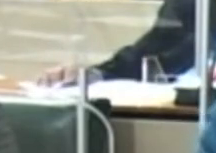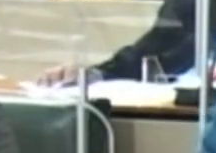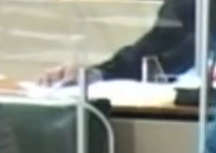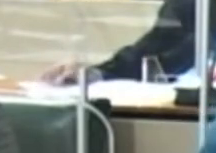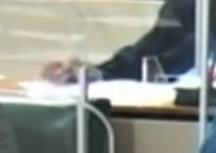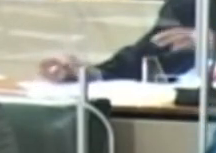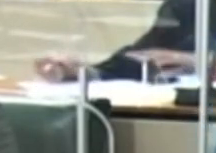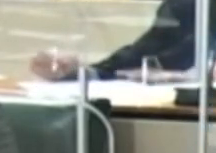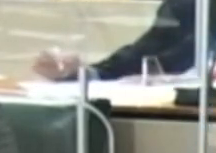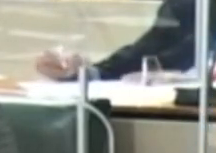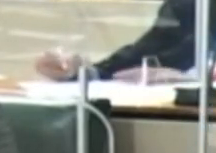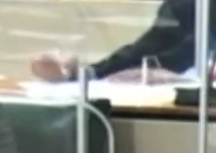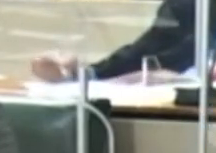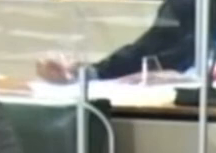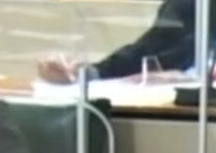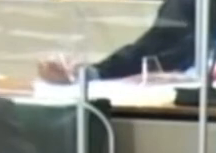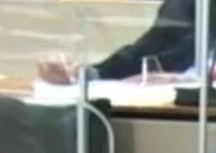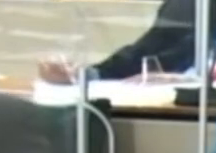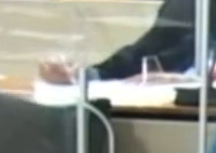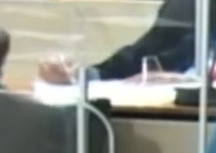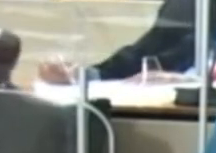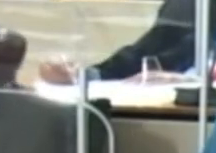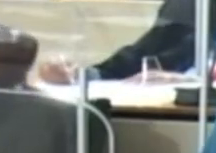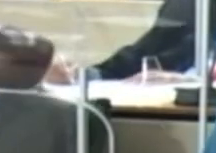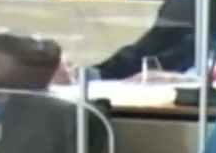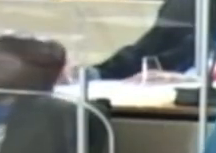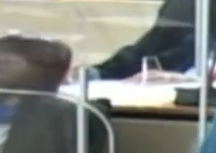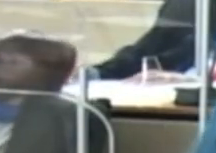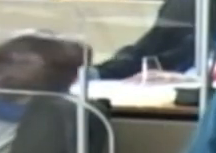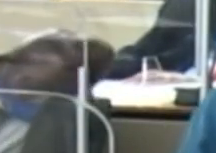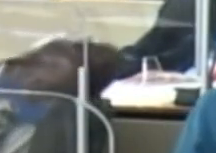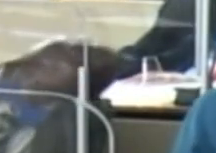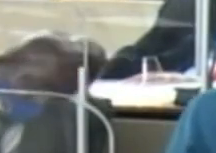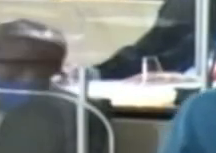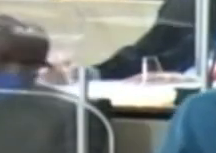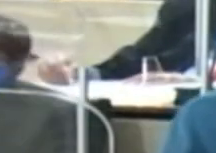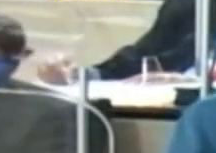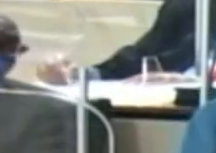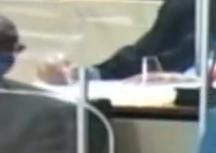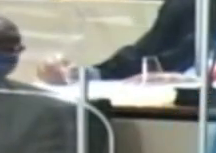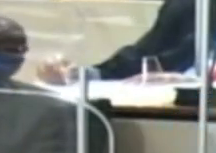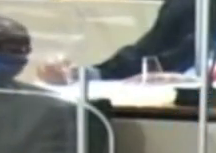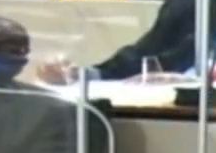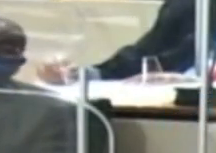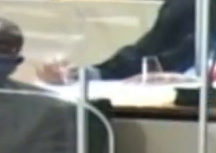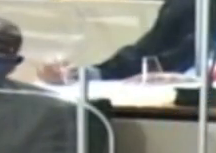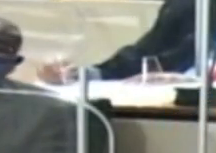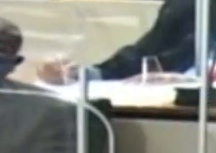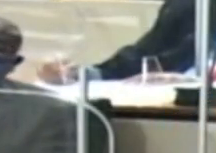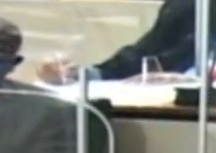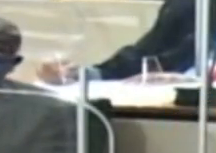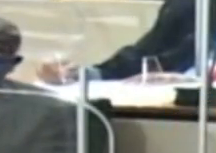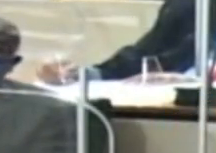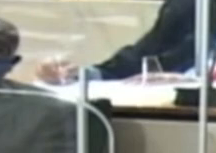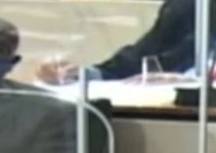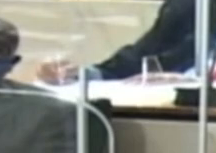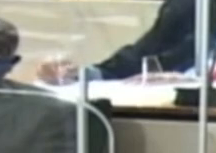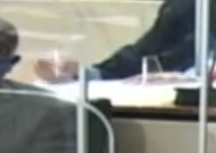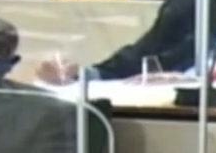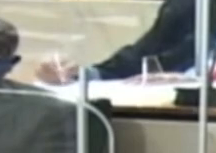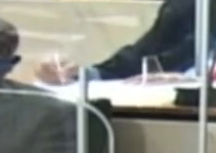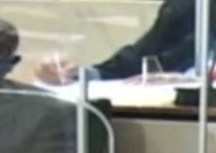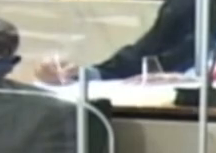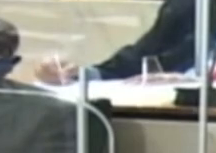for all kinds of reasons. And so far, what we have seen is that there is a fairly high level